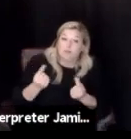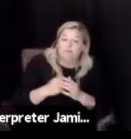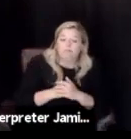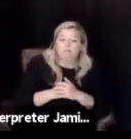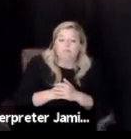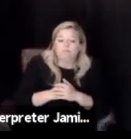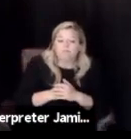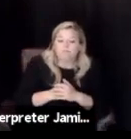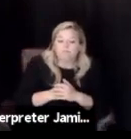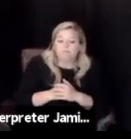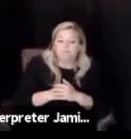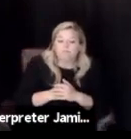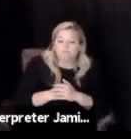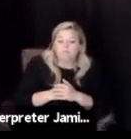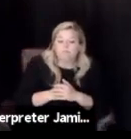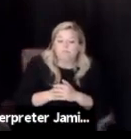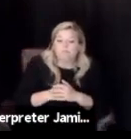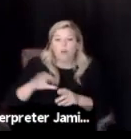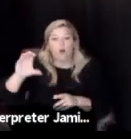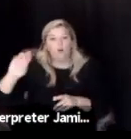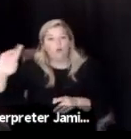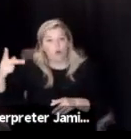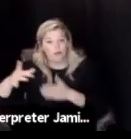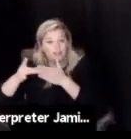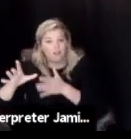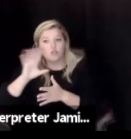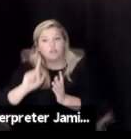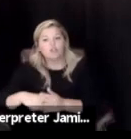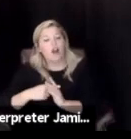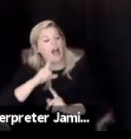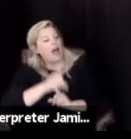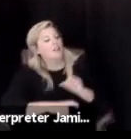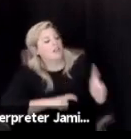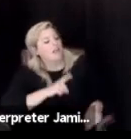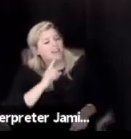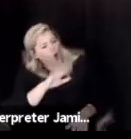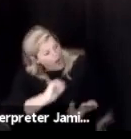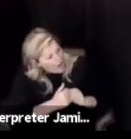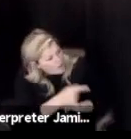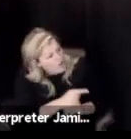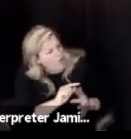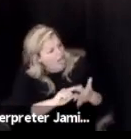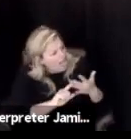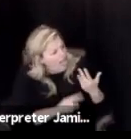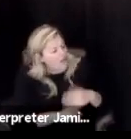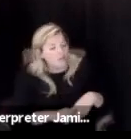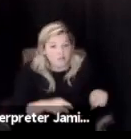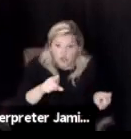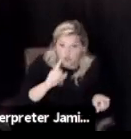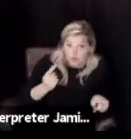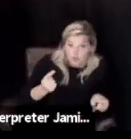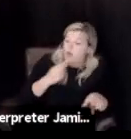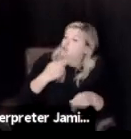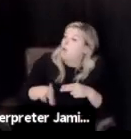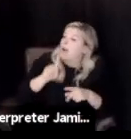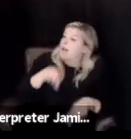immediately start asking you questions. Oh, well, how are you doing? Right? And you're going to quickly give very short answers and say,